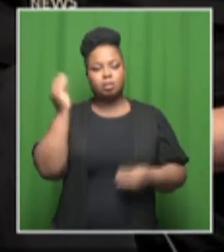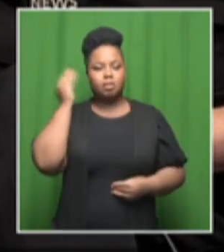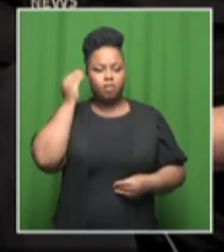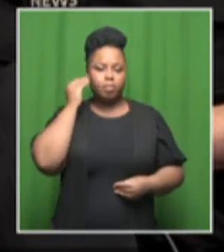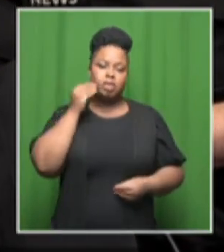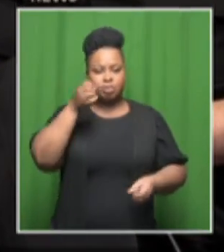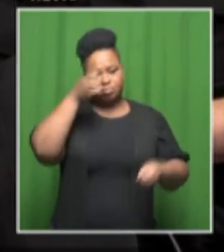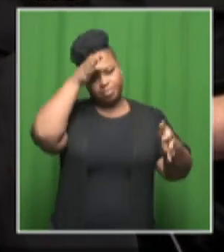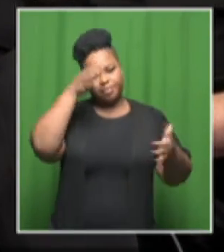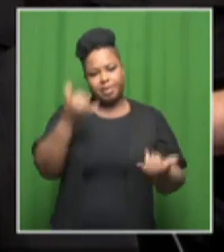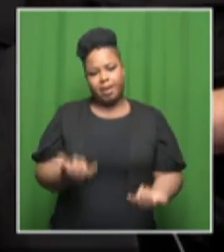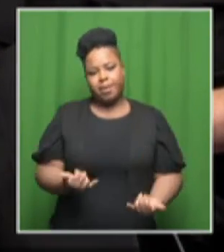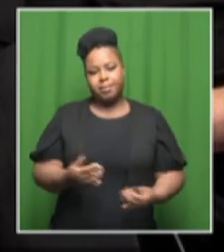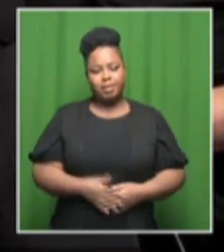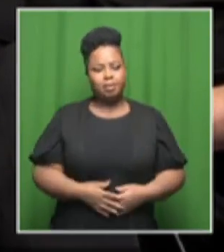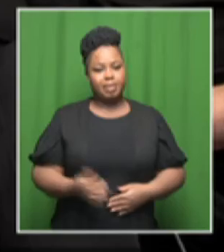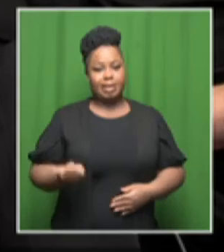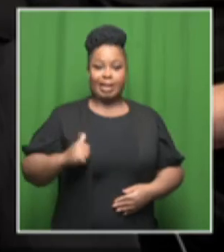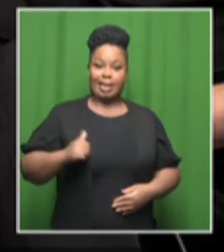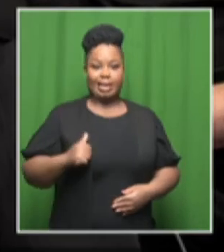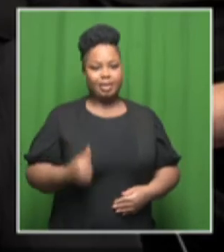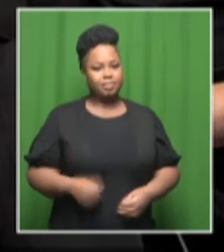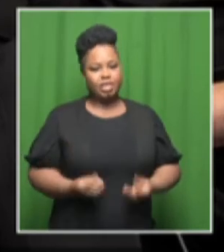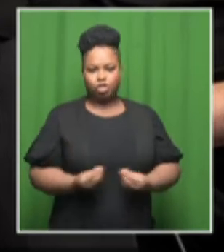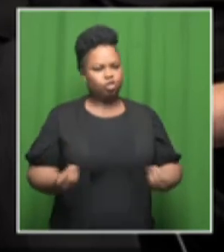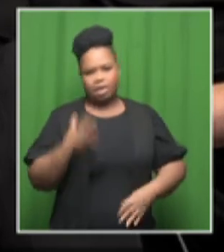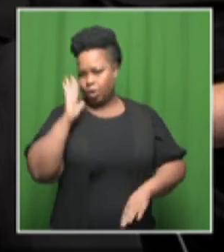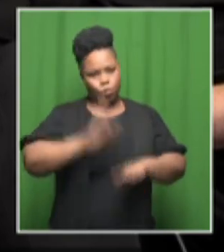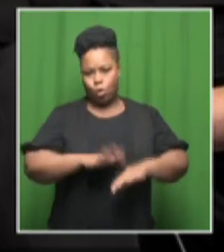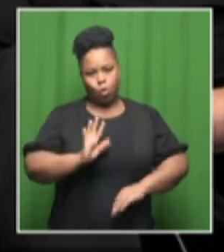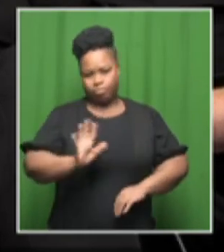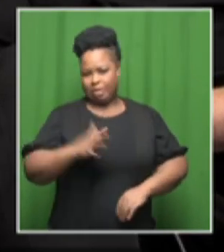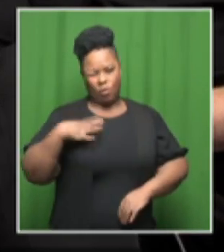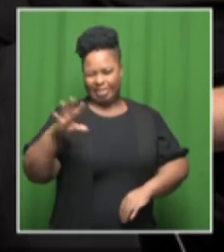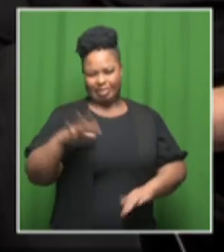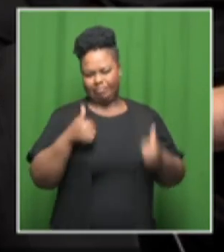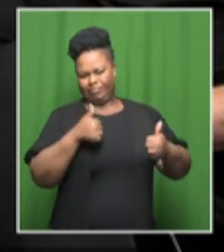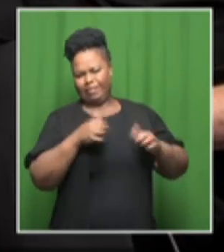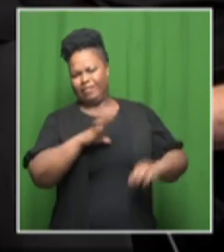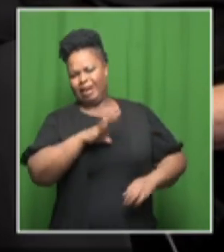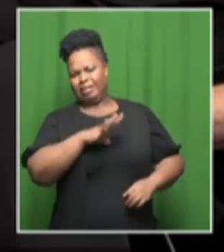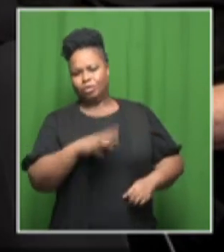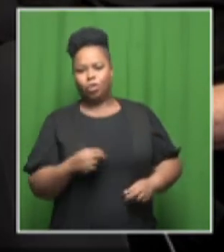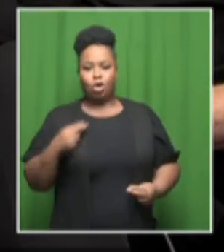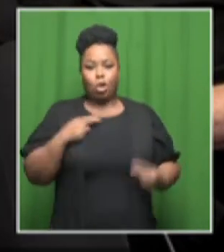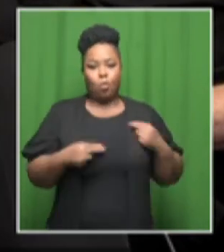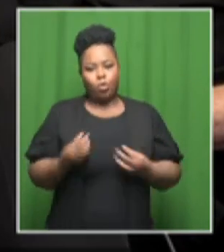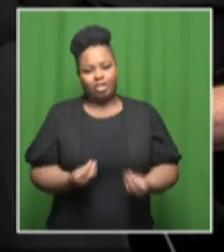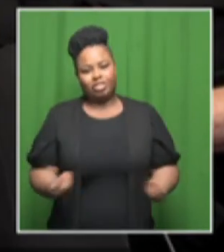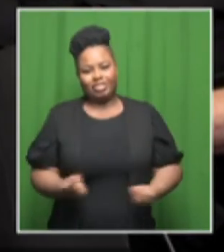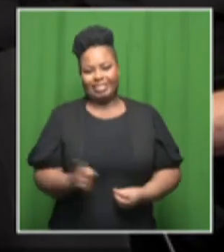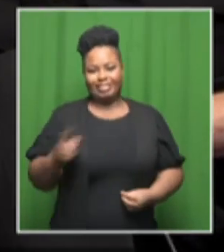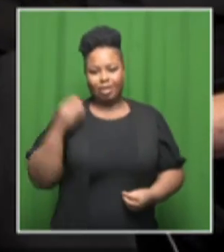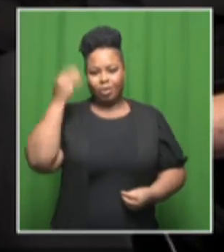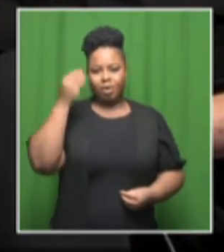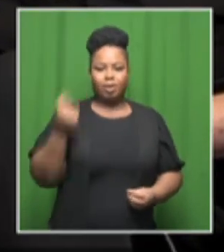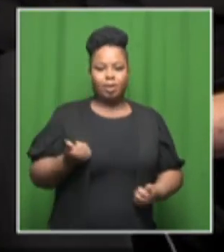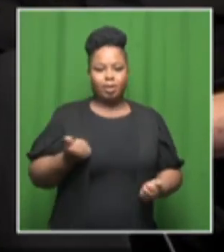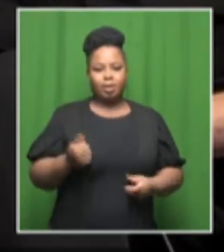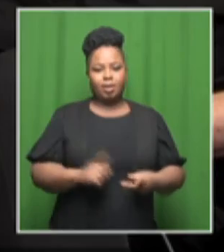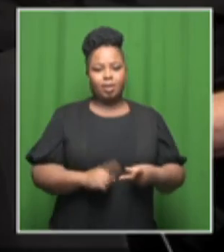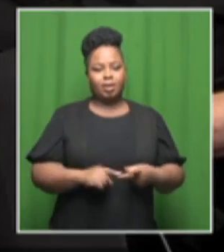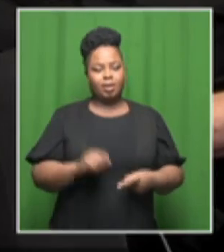I certainly have. Luckily, I'm done with my children. I don't want any more. I'm good. I'm dealing with hormonal children at the moment. Never mind more my